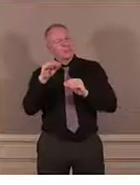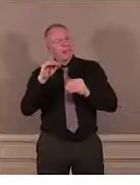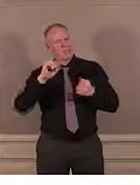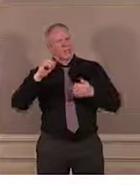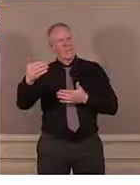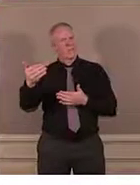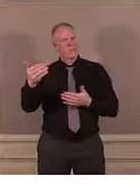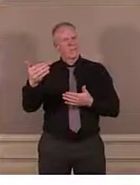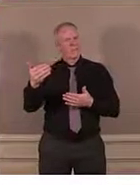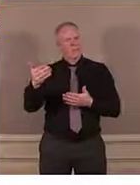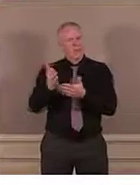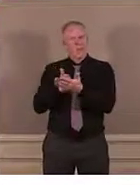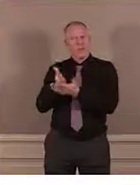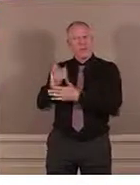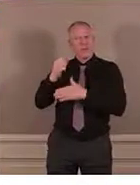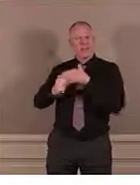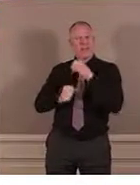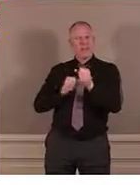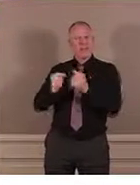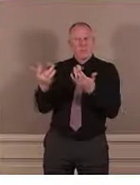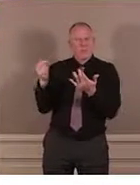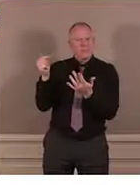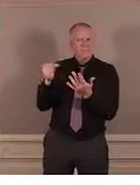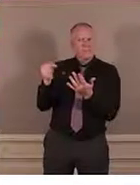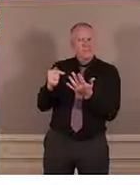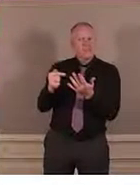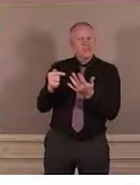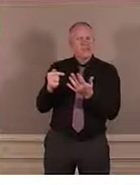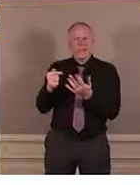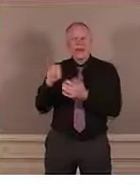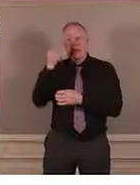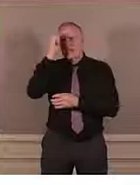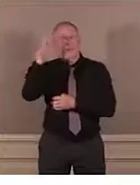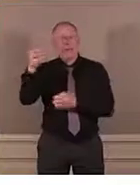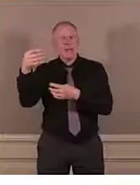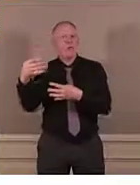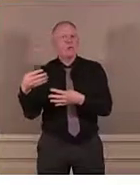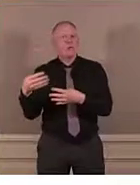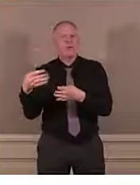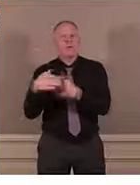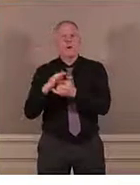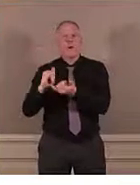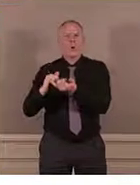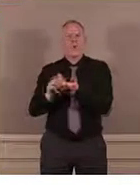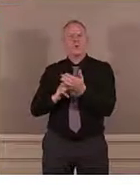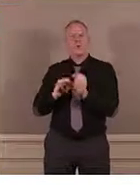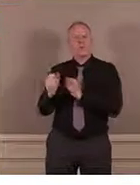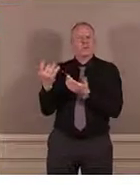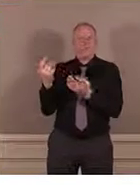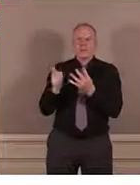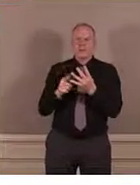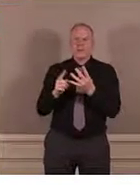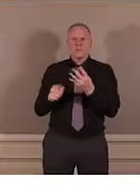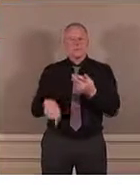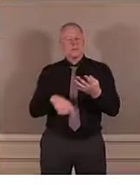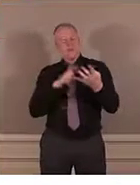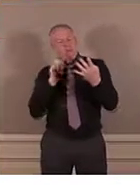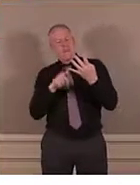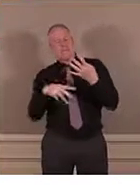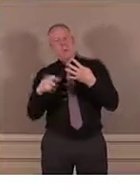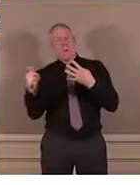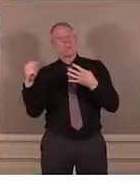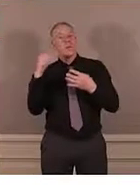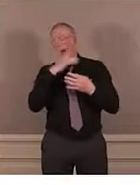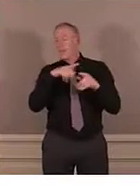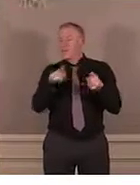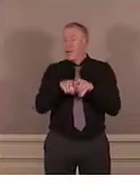provision is delivered in these services, and we wanted to see what the expected outcomes for service users were being achieved. And most importantly, as with